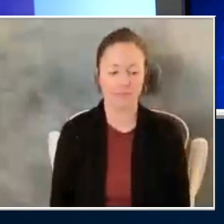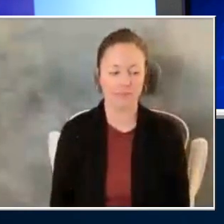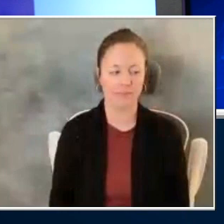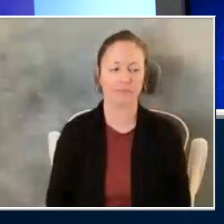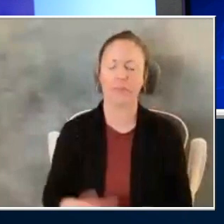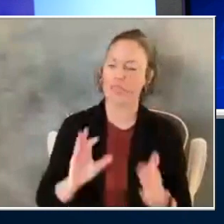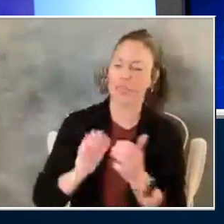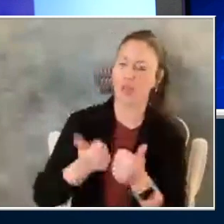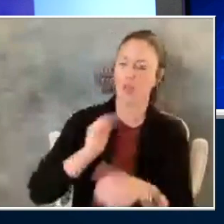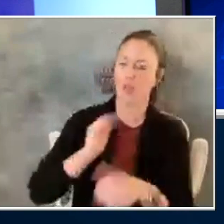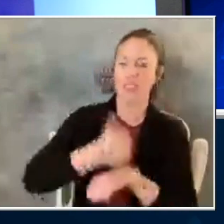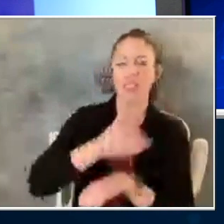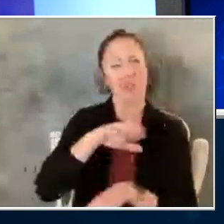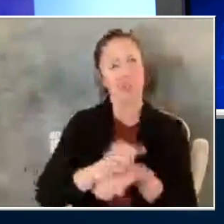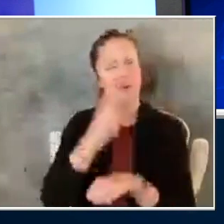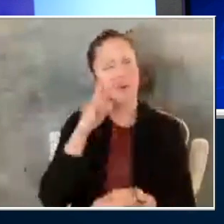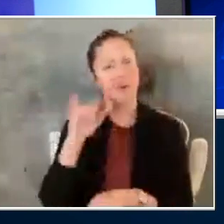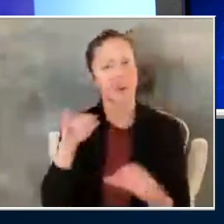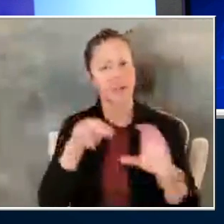appointment to get this scan?